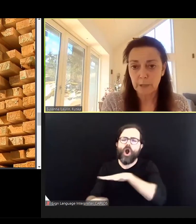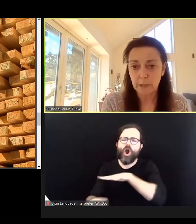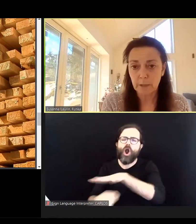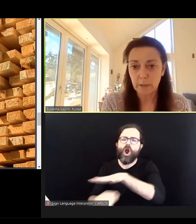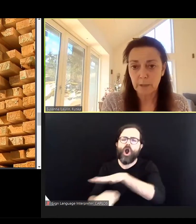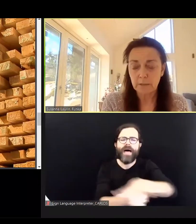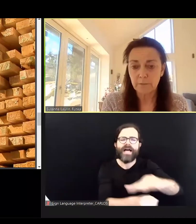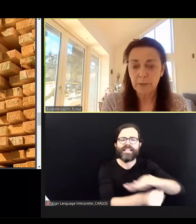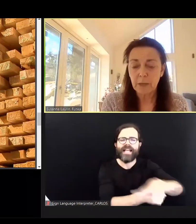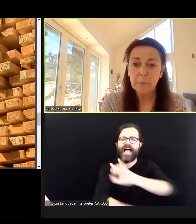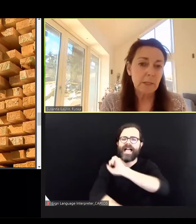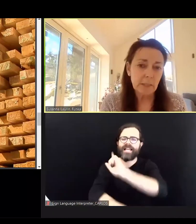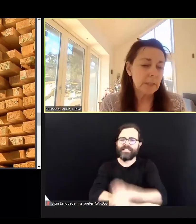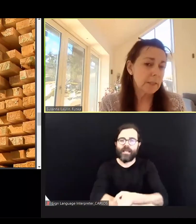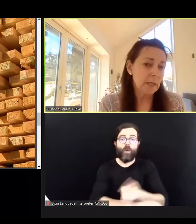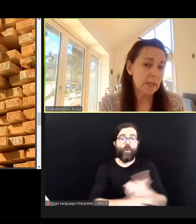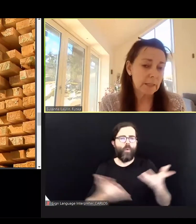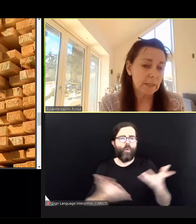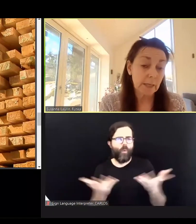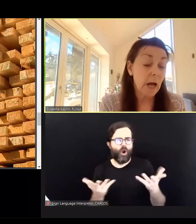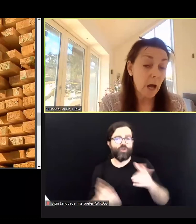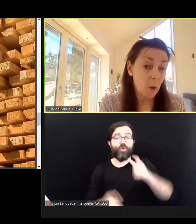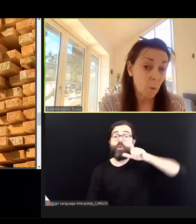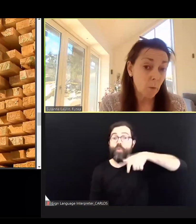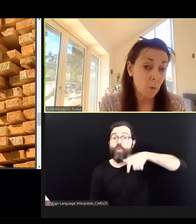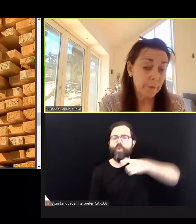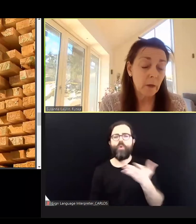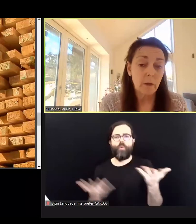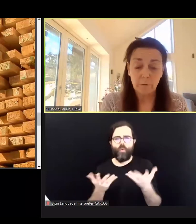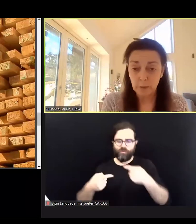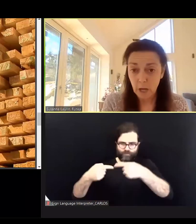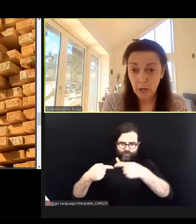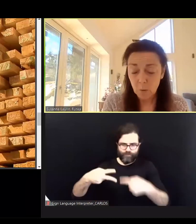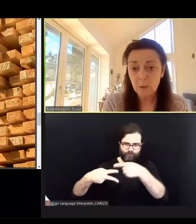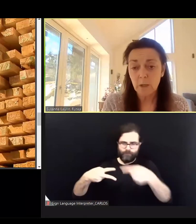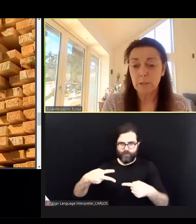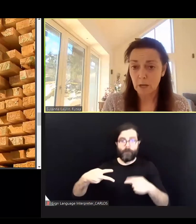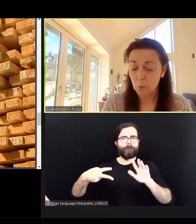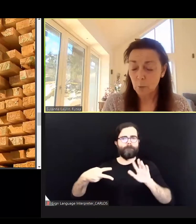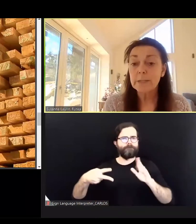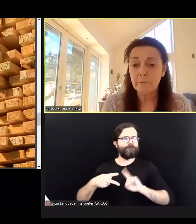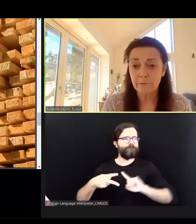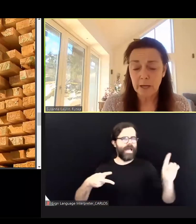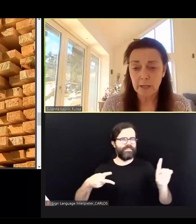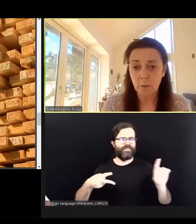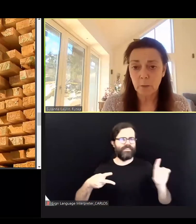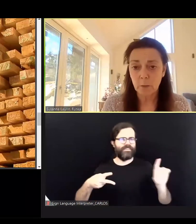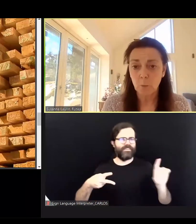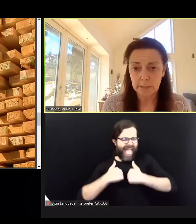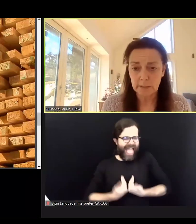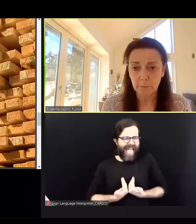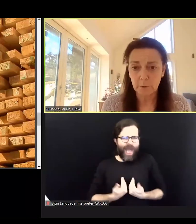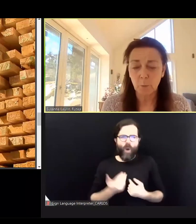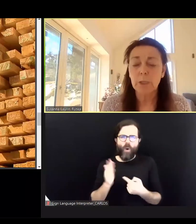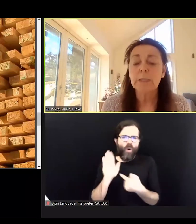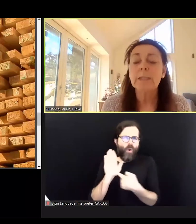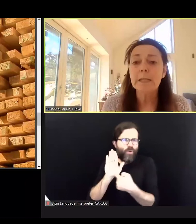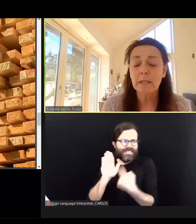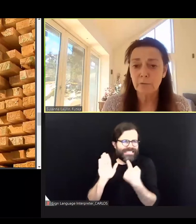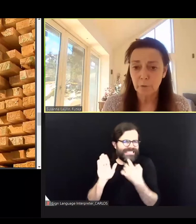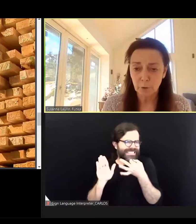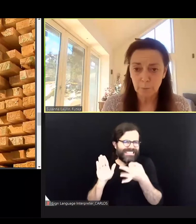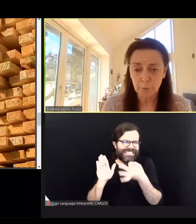the EU, they need to comply with the regulations. So this is how the EU is actually, the legal system of EU is